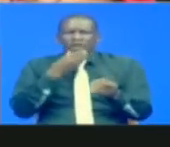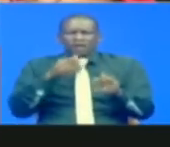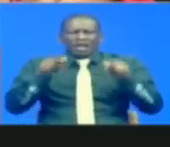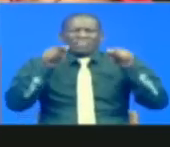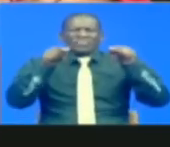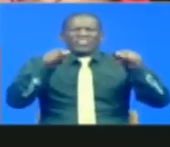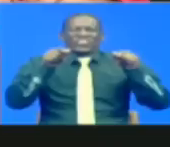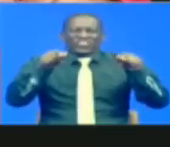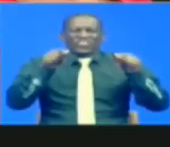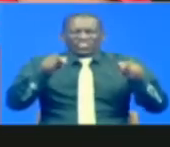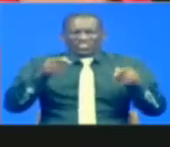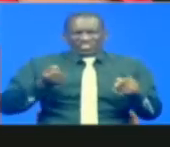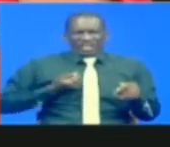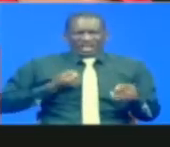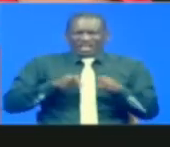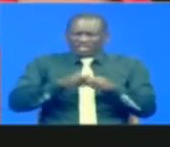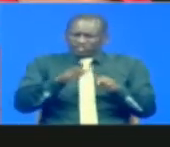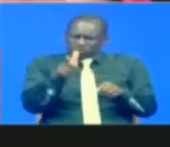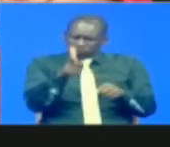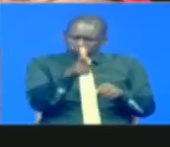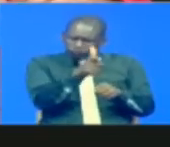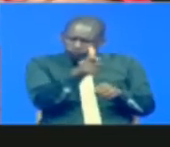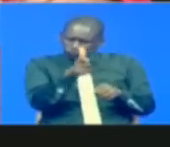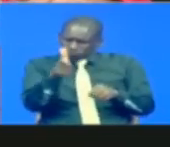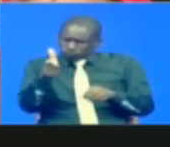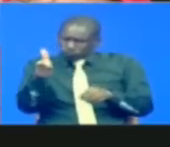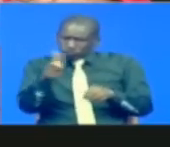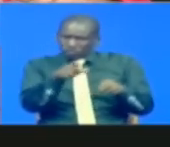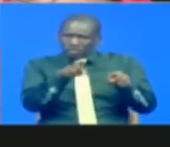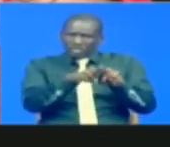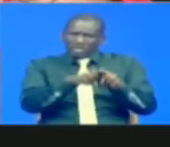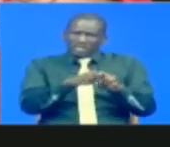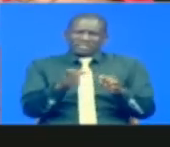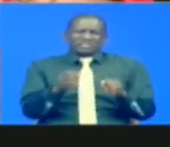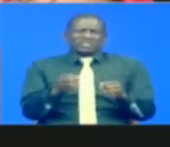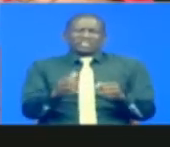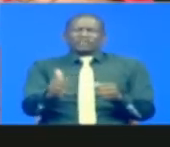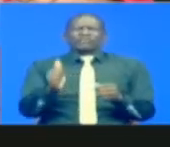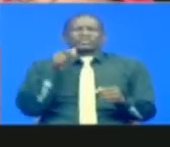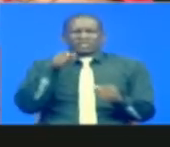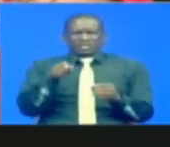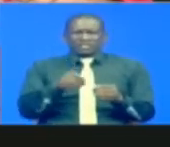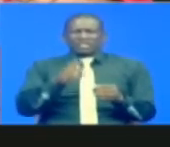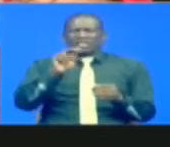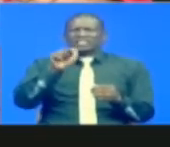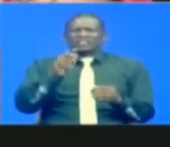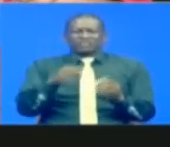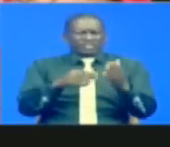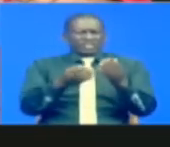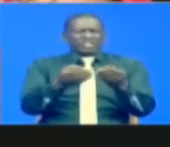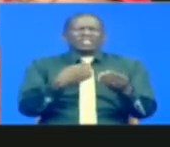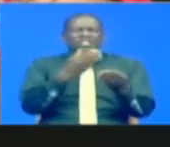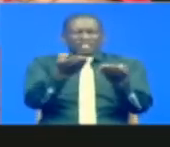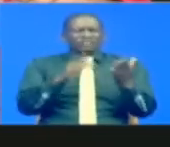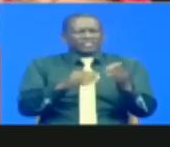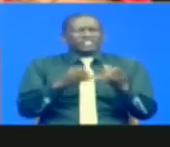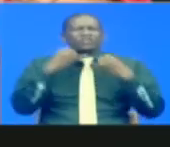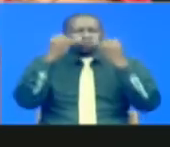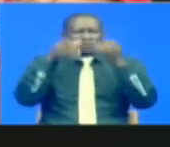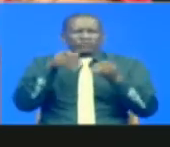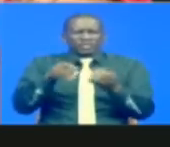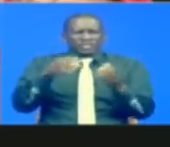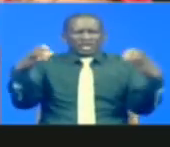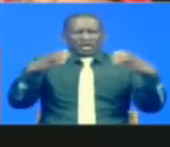lady as they film her even as she decries their behavior. NTV's Kevin Mutai brings us the details of the ordeal, accompanied